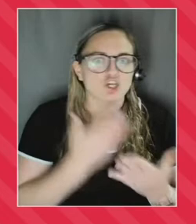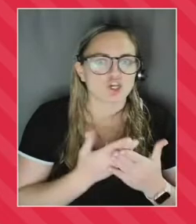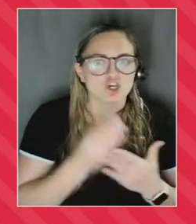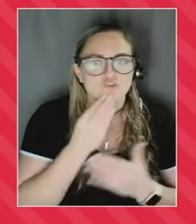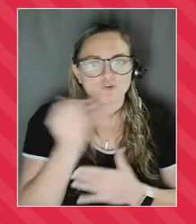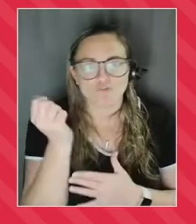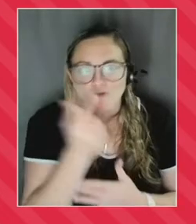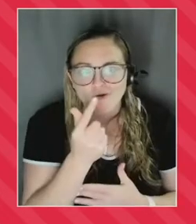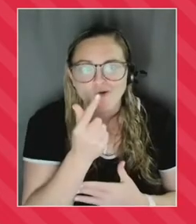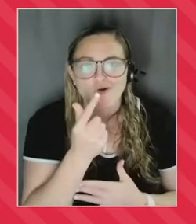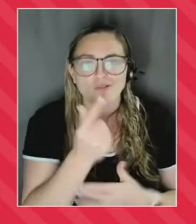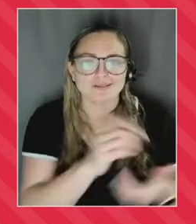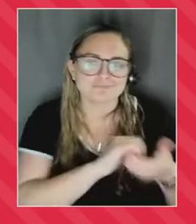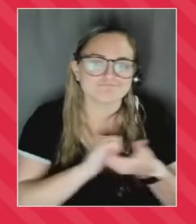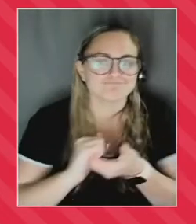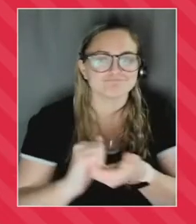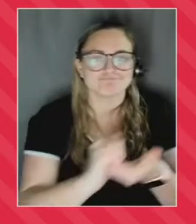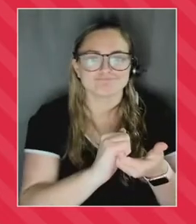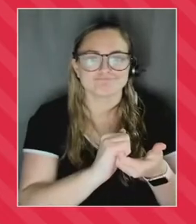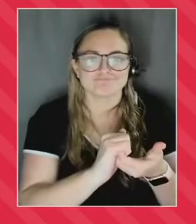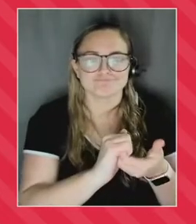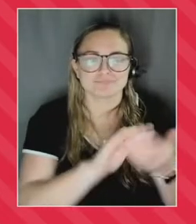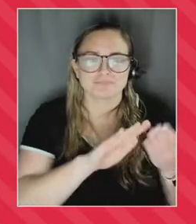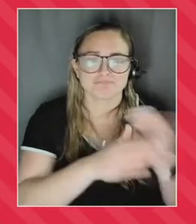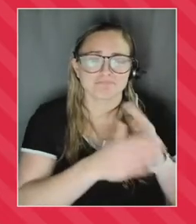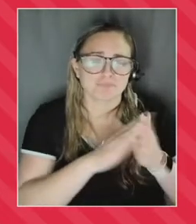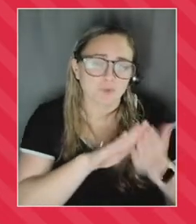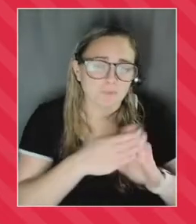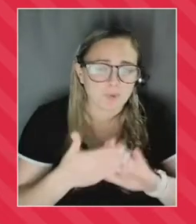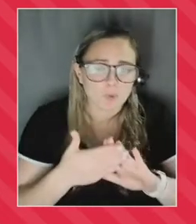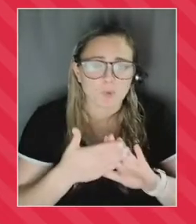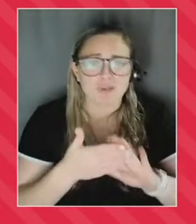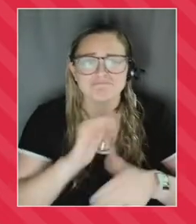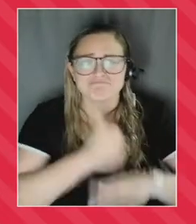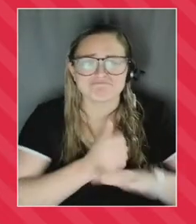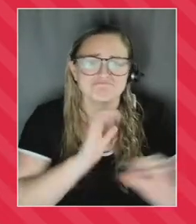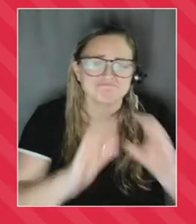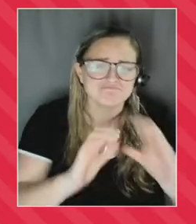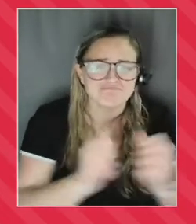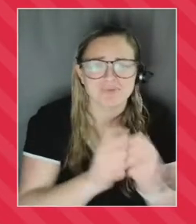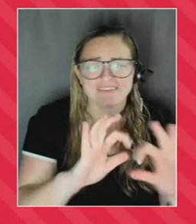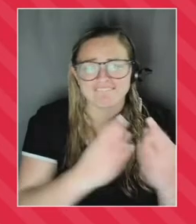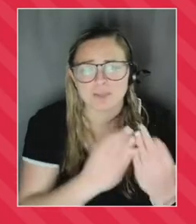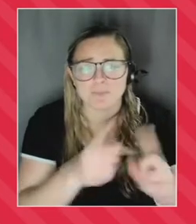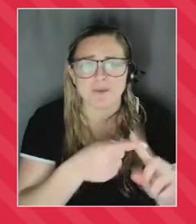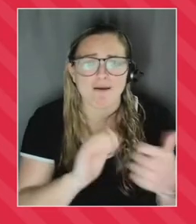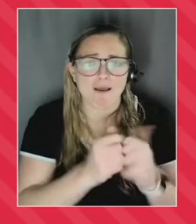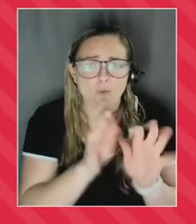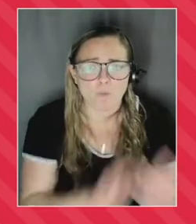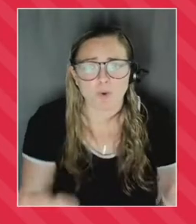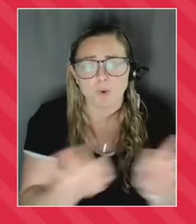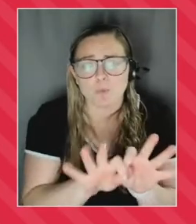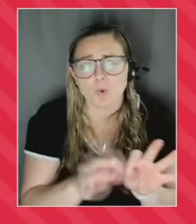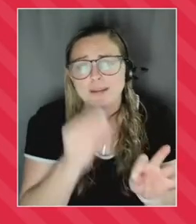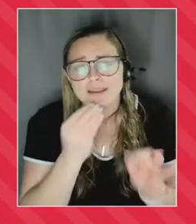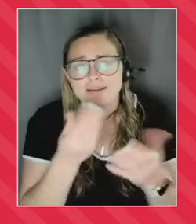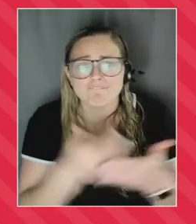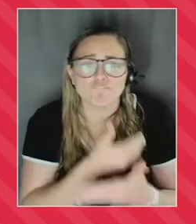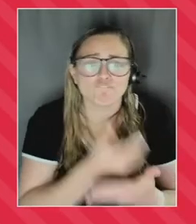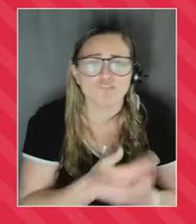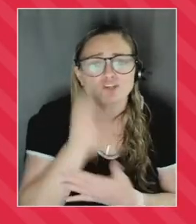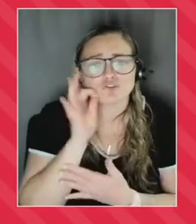is bringing together communities and creating conversations among families about the importance of eating fresh fruits and